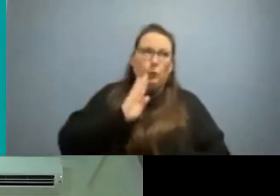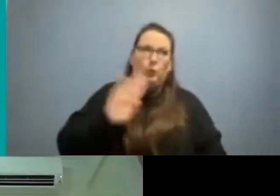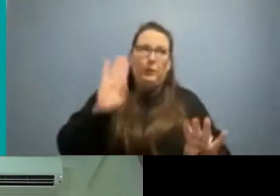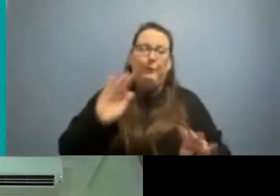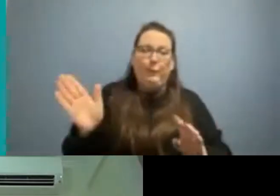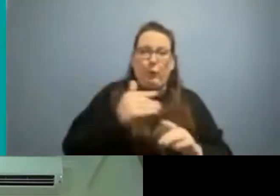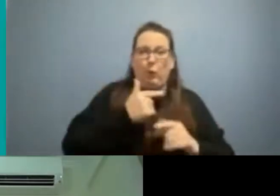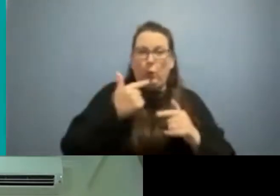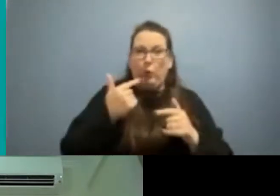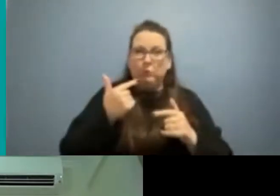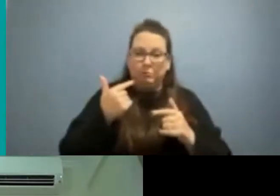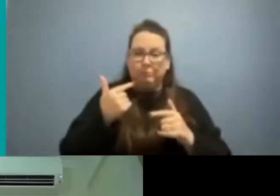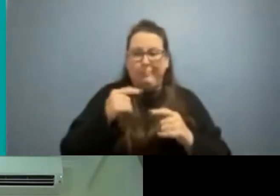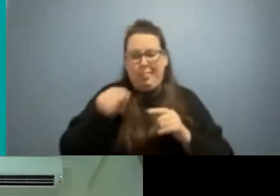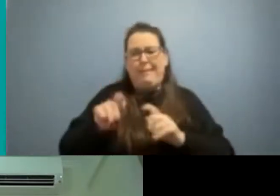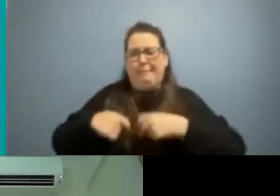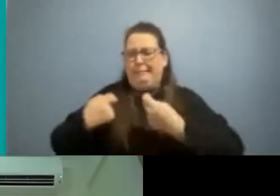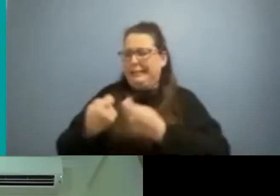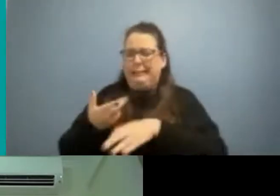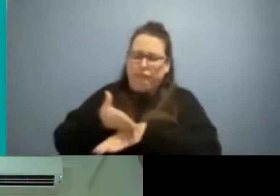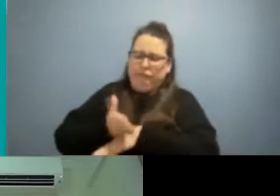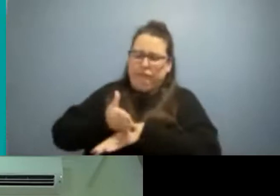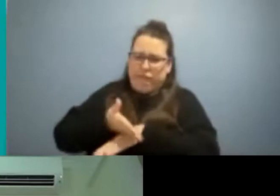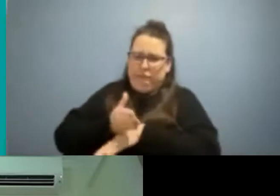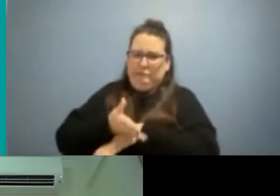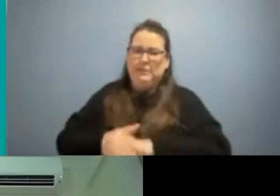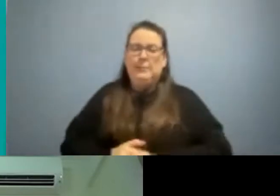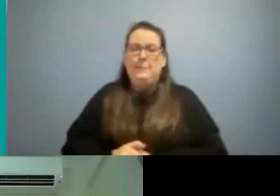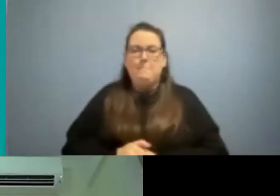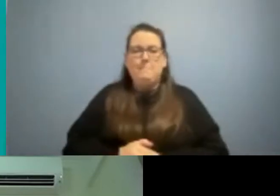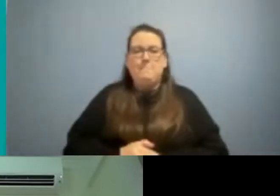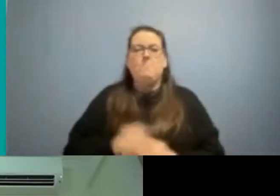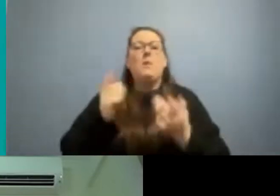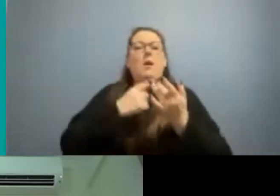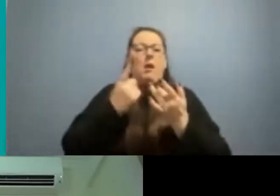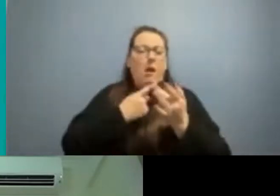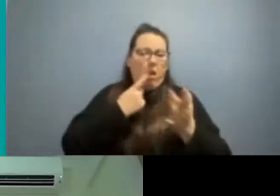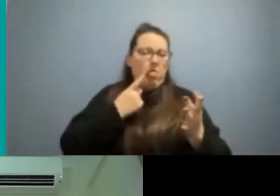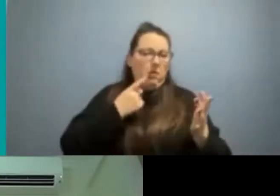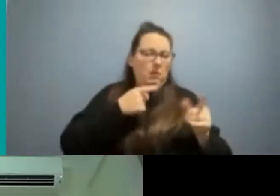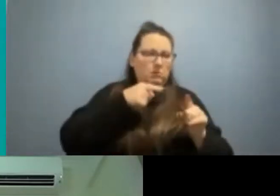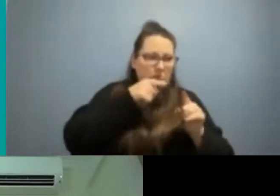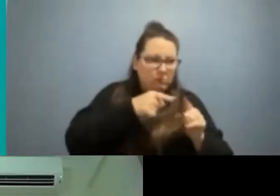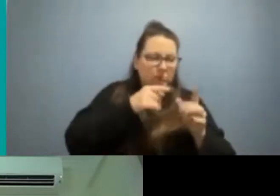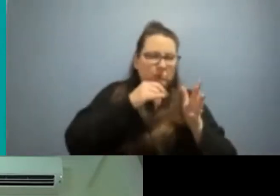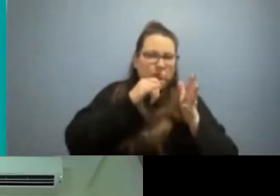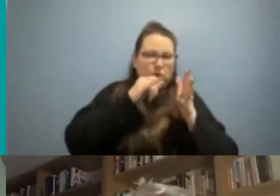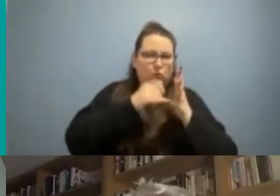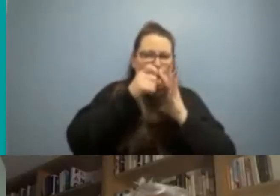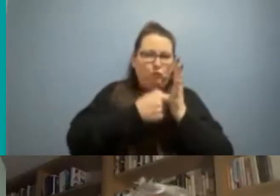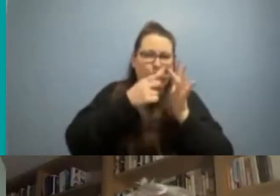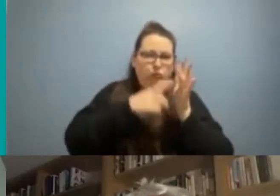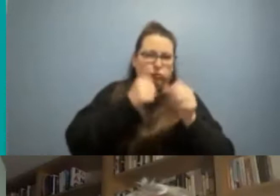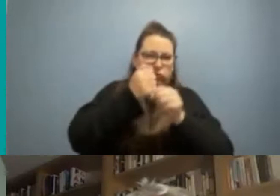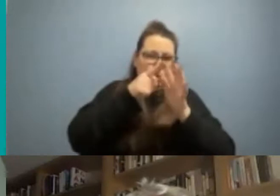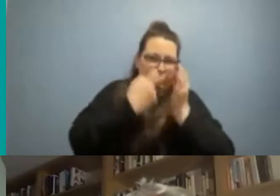those team members. We have other testing sites, Springers Leisure Centre at 400 Cheltenham